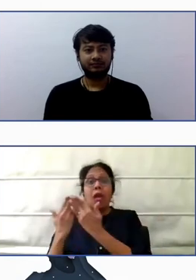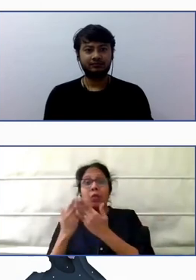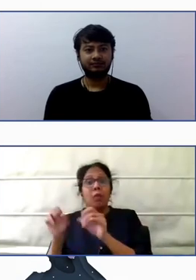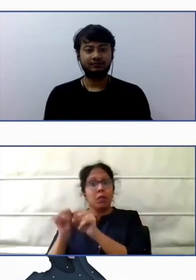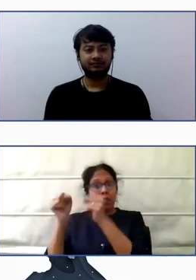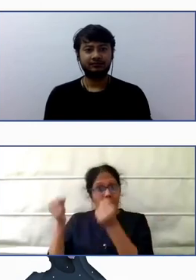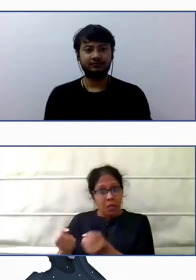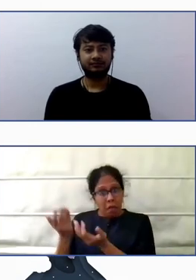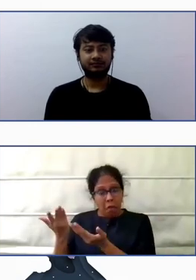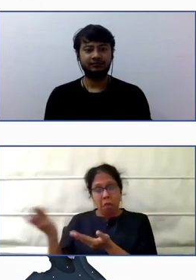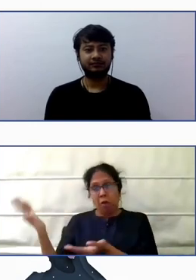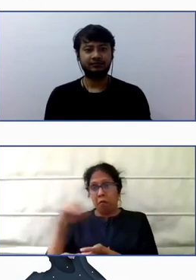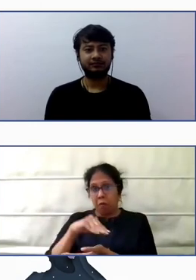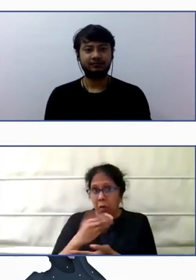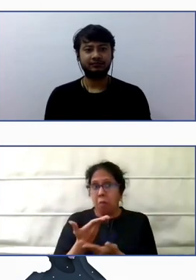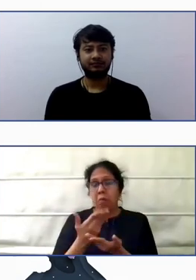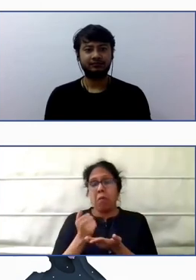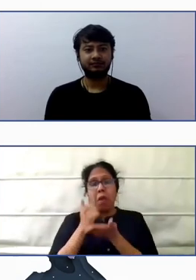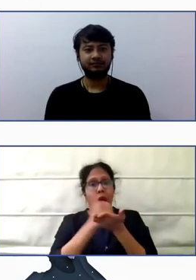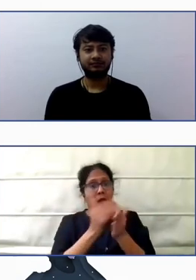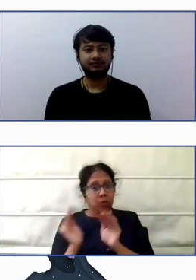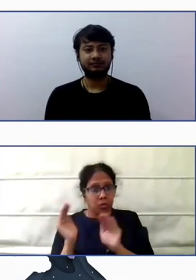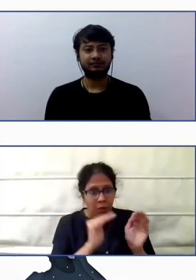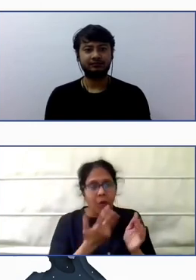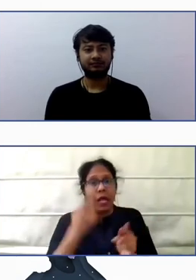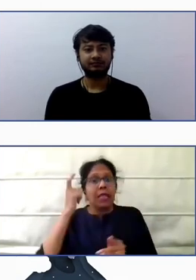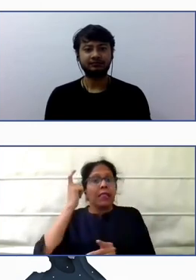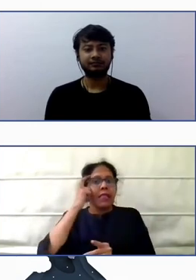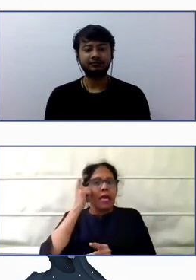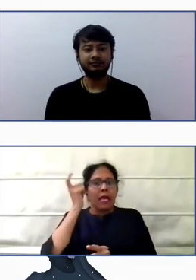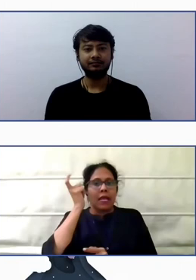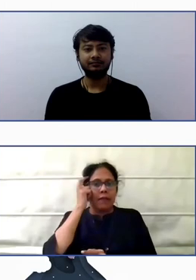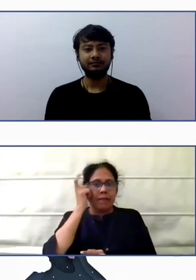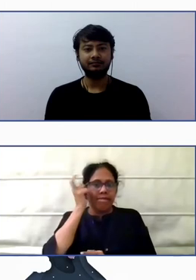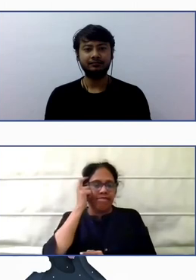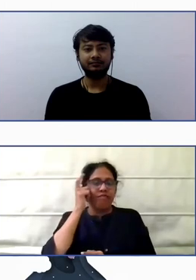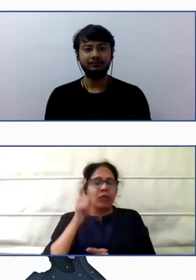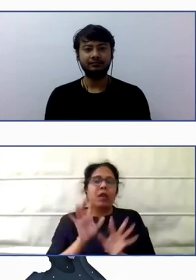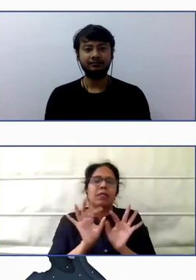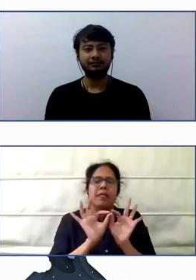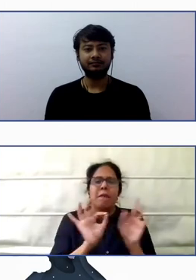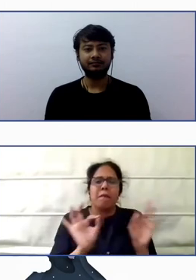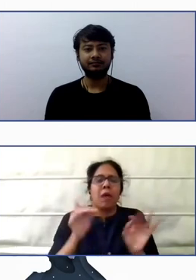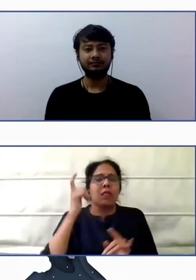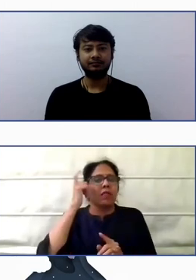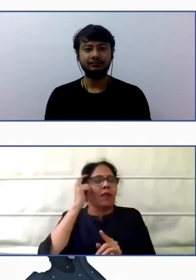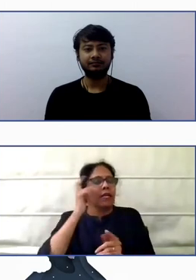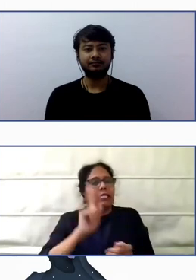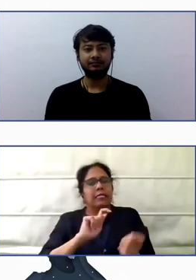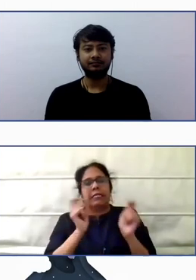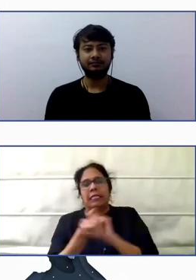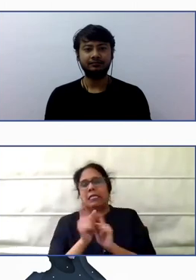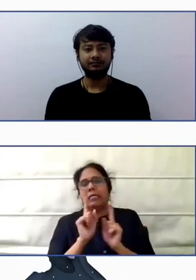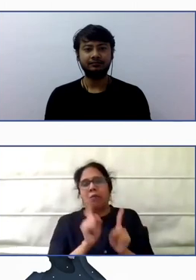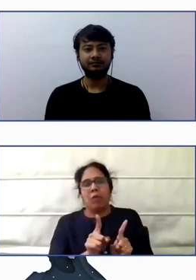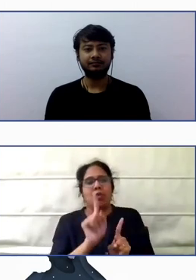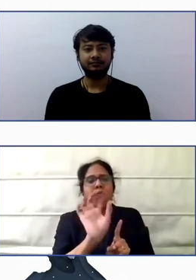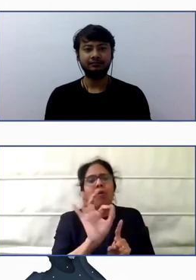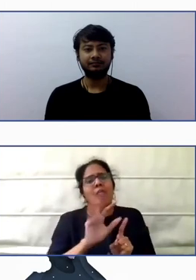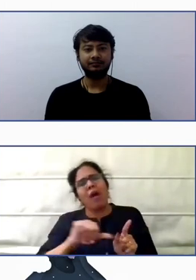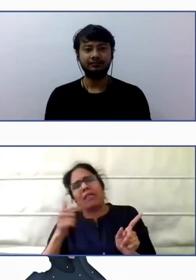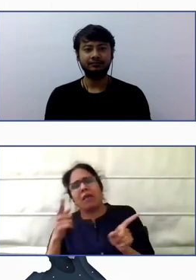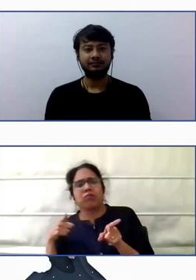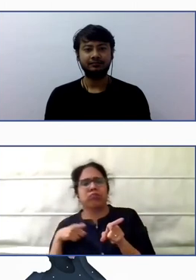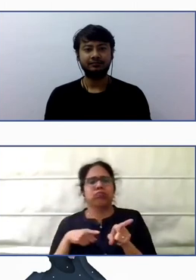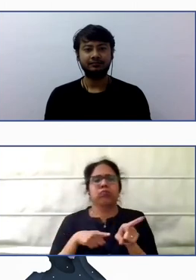if I'm, so that's where it's the thinking. For me, it's pure and simple is thinking. Everything else will follow. Awesome. And as long as we kill that